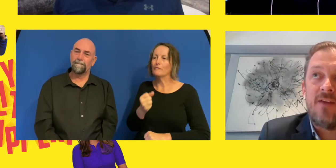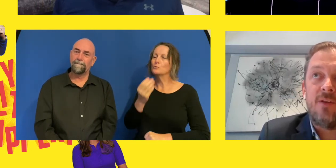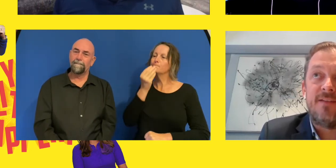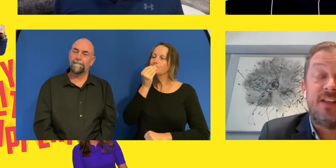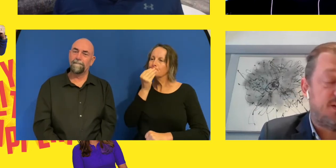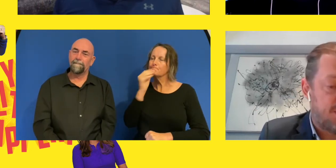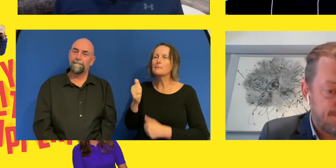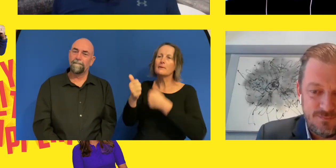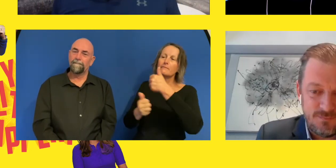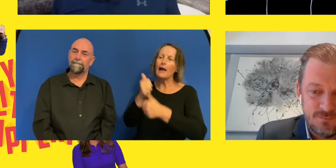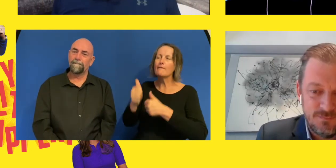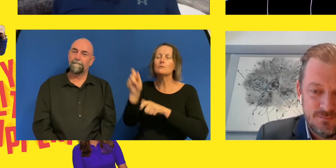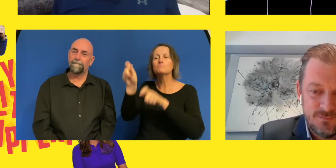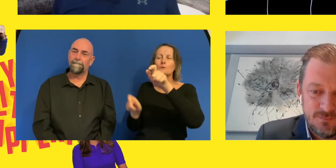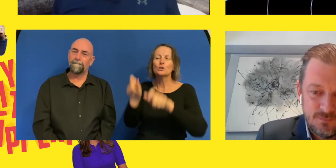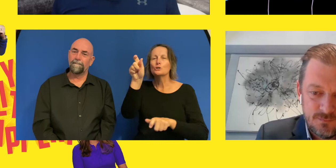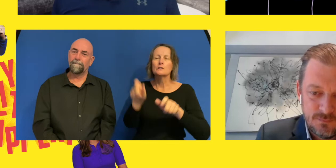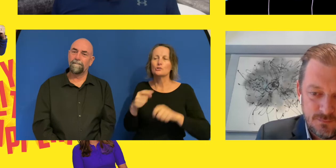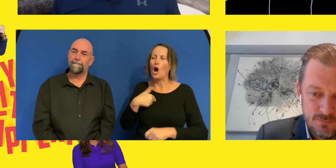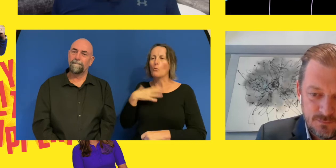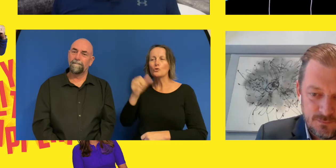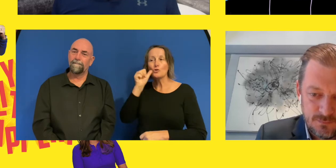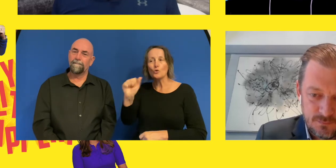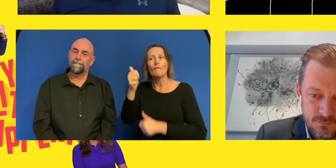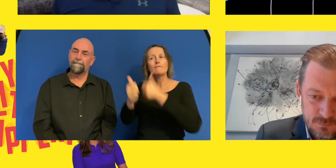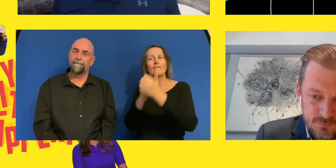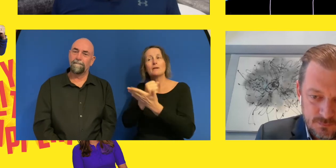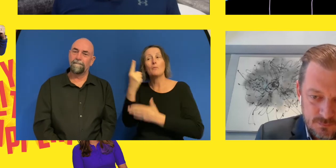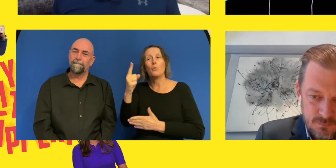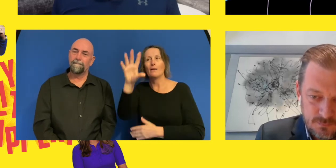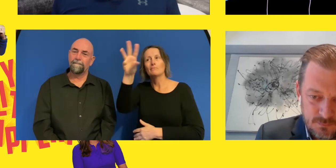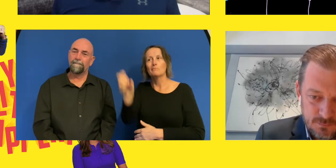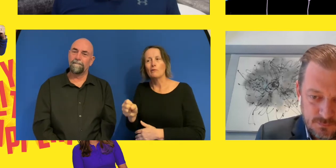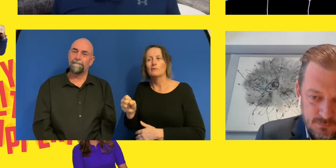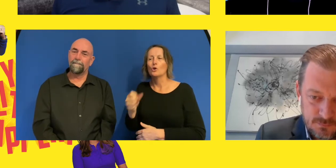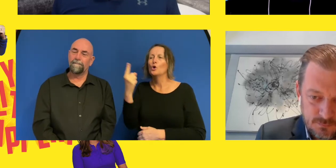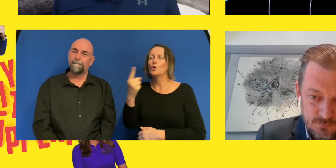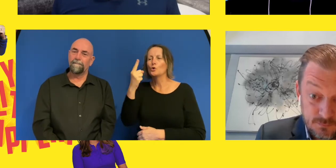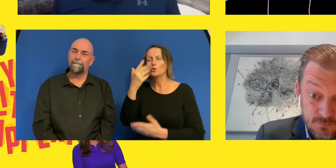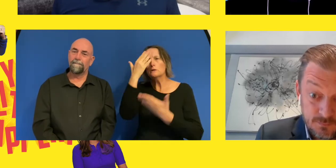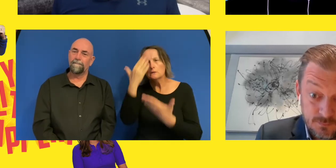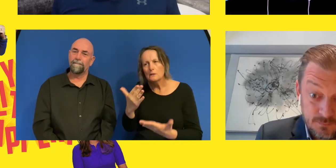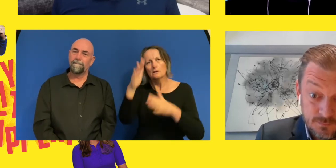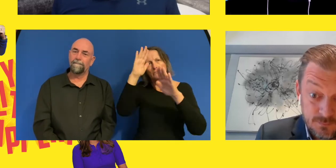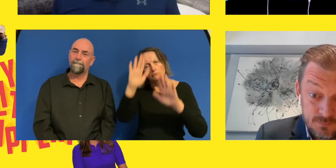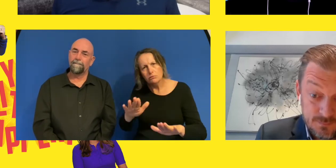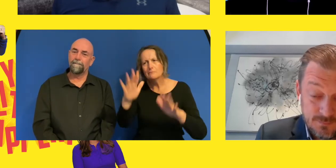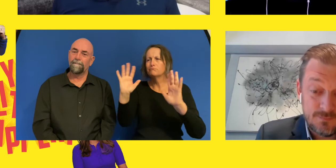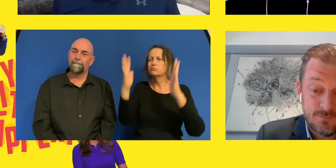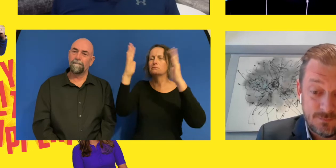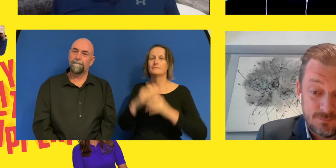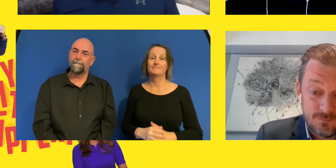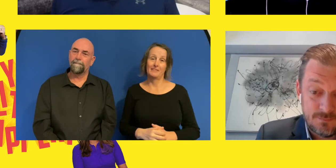the arrival at the village. Now, I know in your job as president, you technically probably have to remain slightly neutral in who your